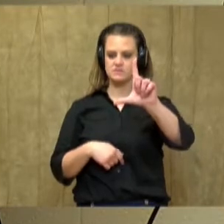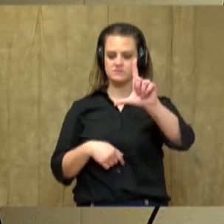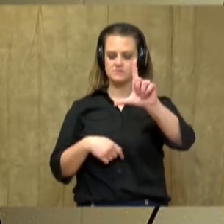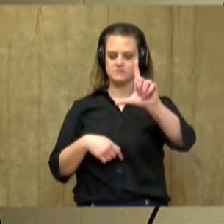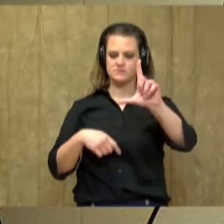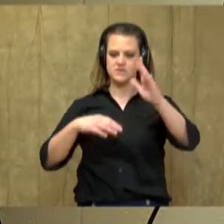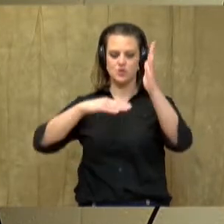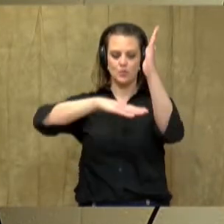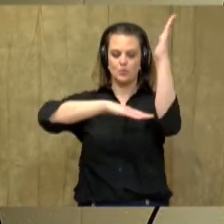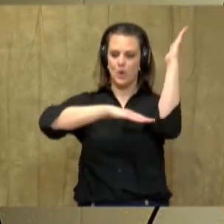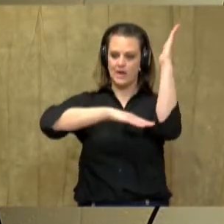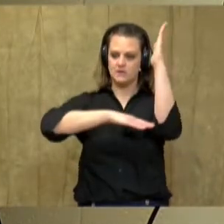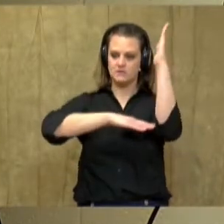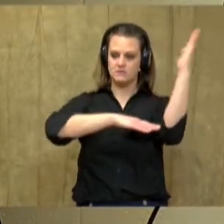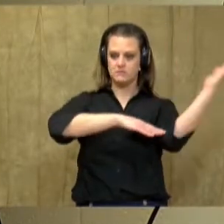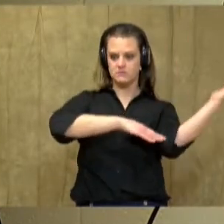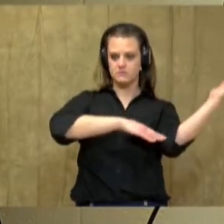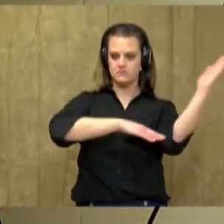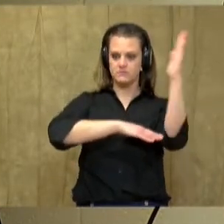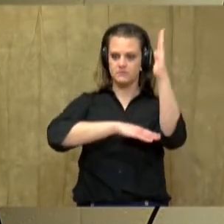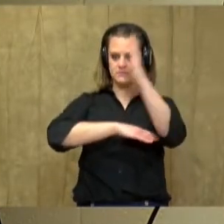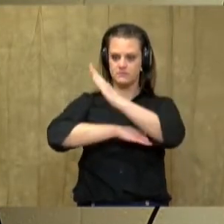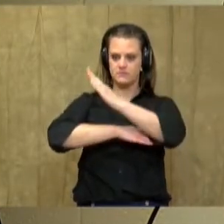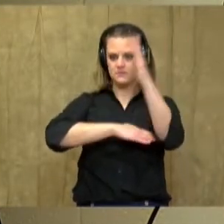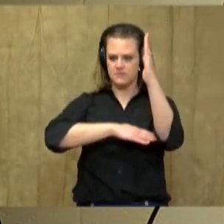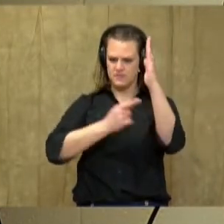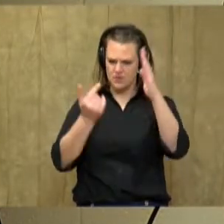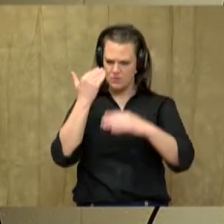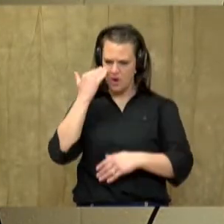than 90 degrees. Do we remember the name of those angles?